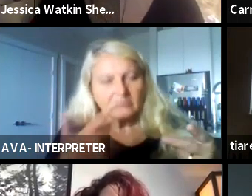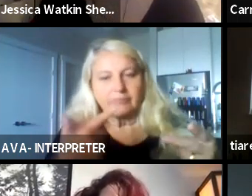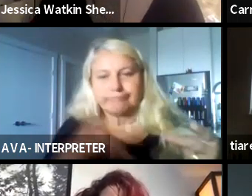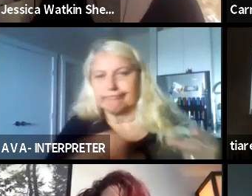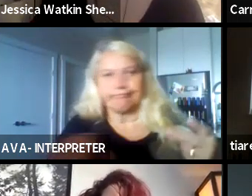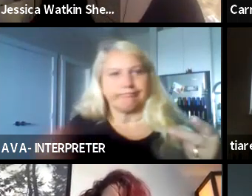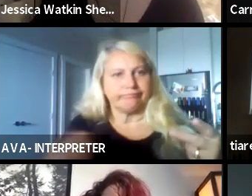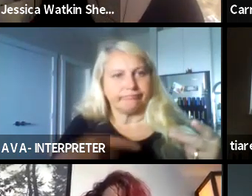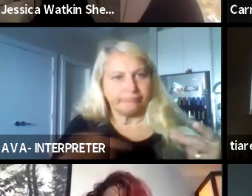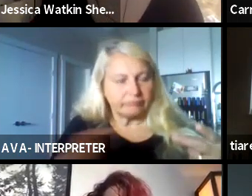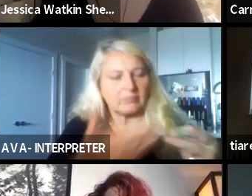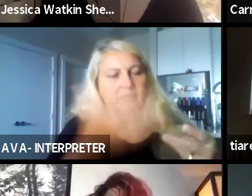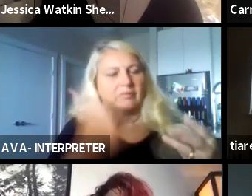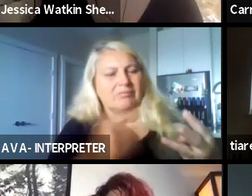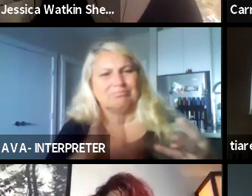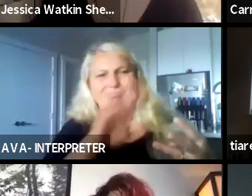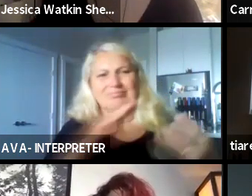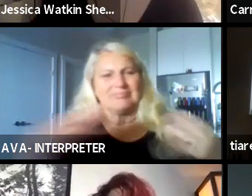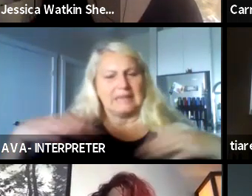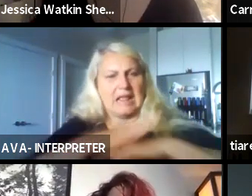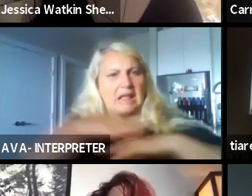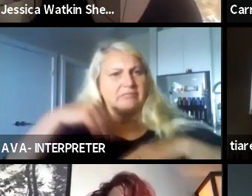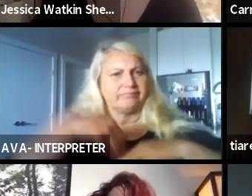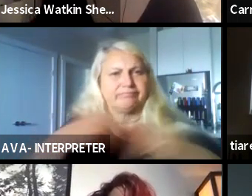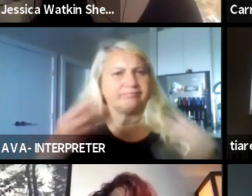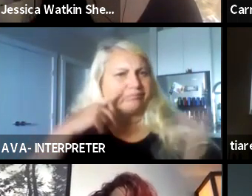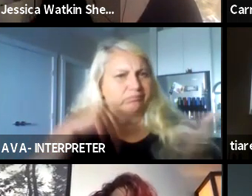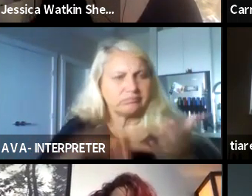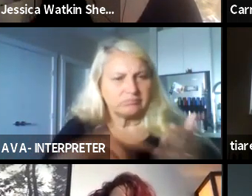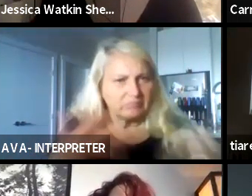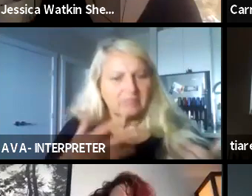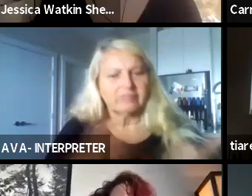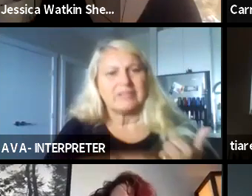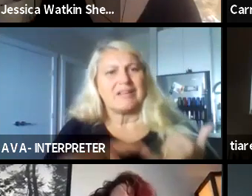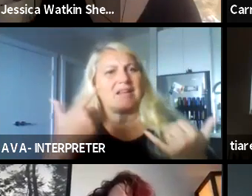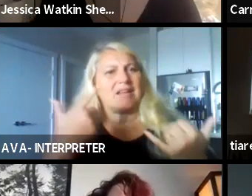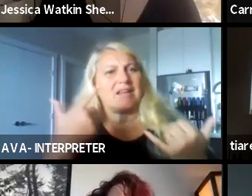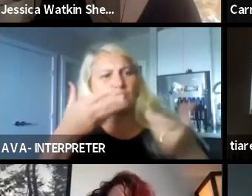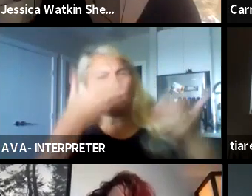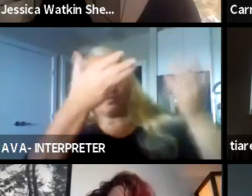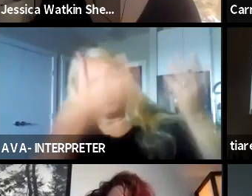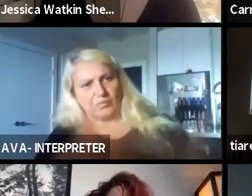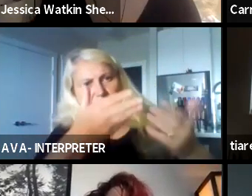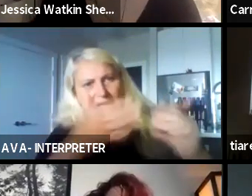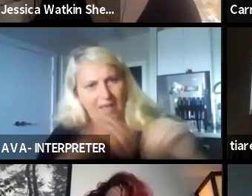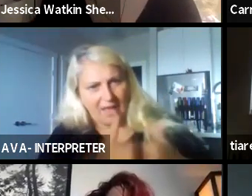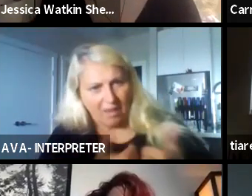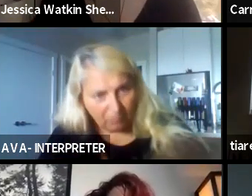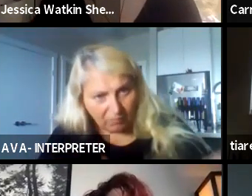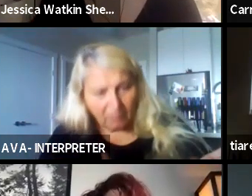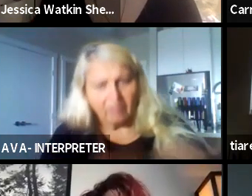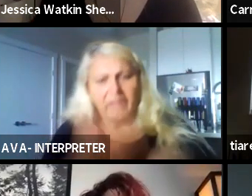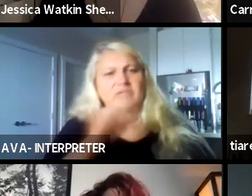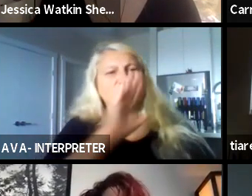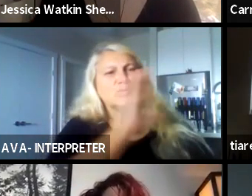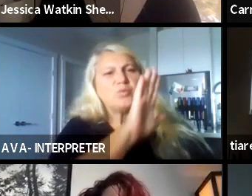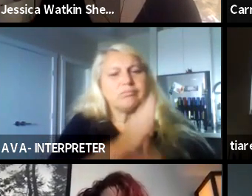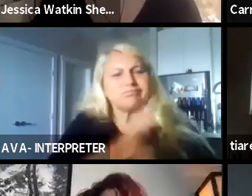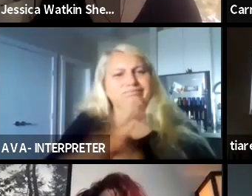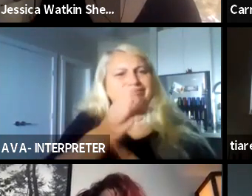description, how you are, access needs, introduction to some aspect of your work and